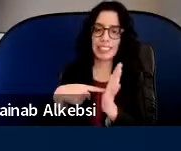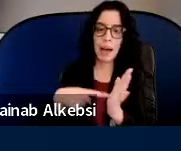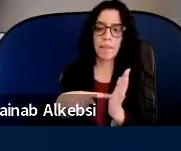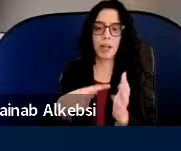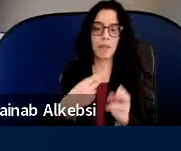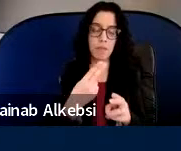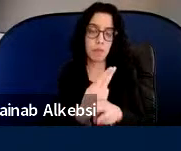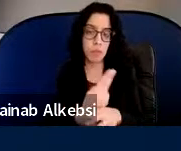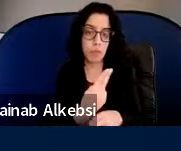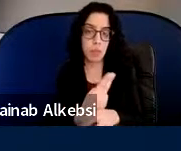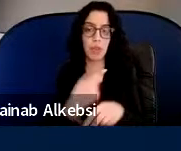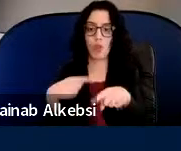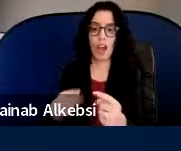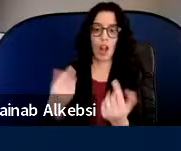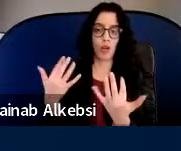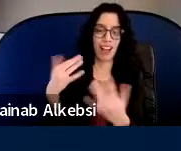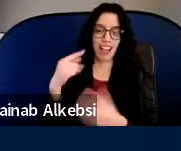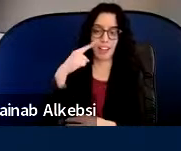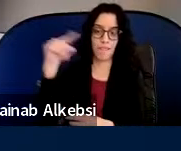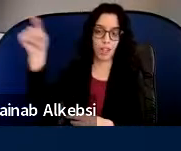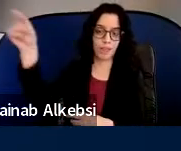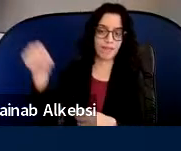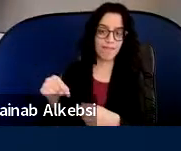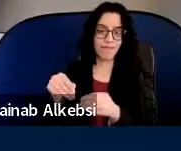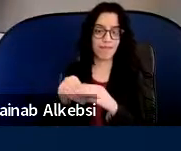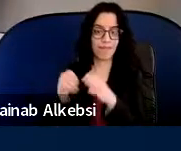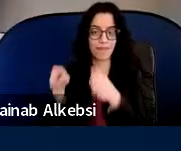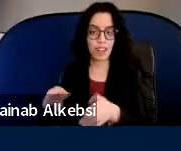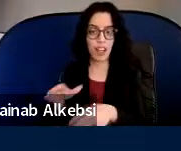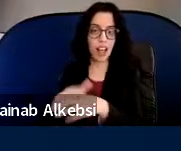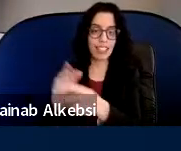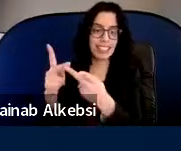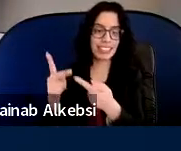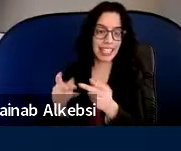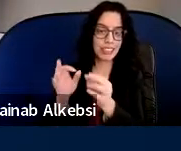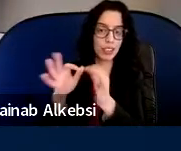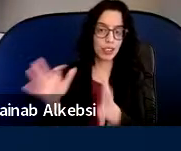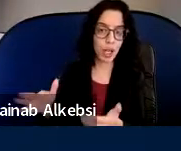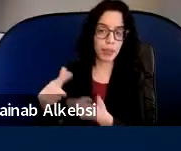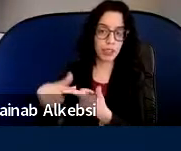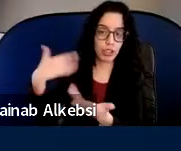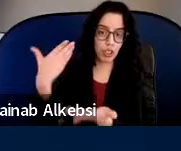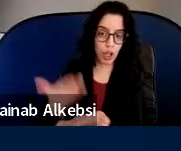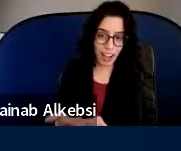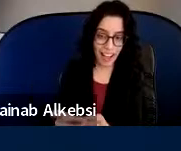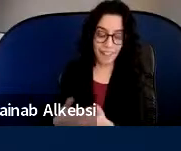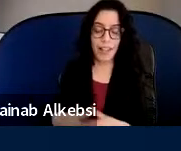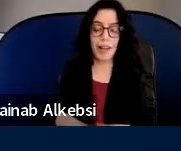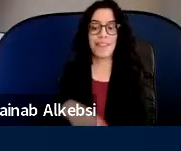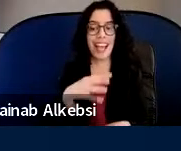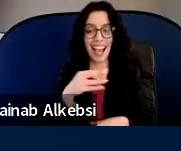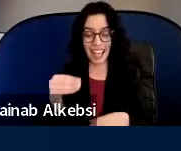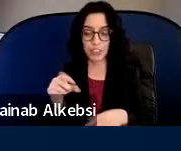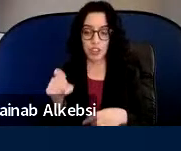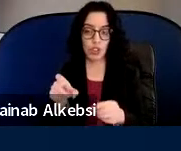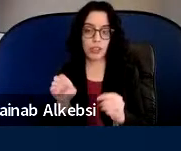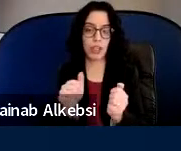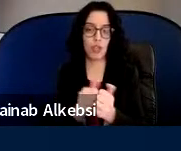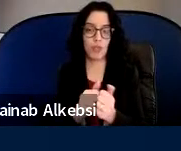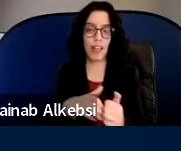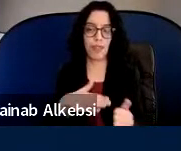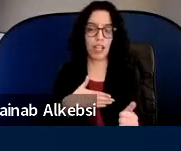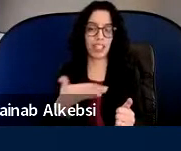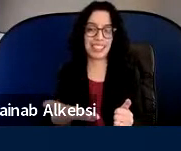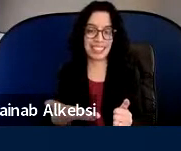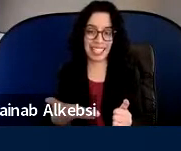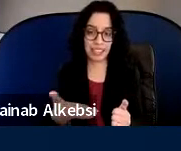practices. So we need to look at what can fill the gap. VRI can be a stopgap measure